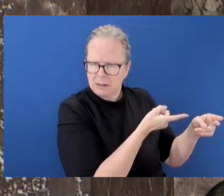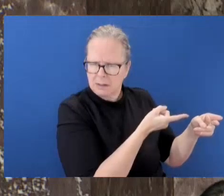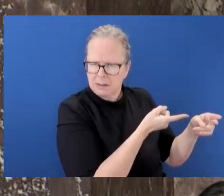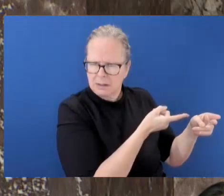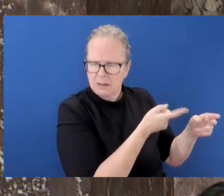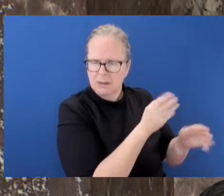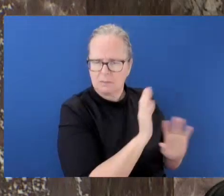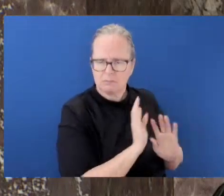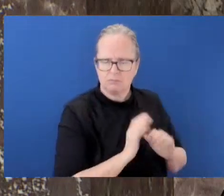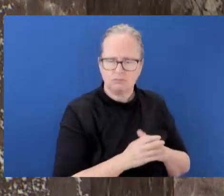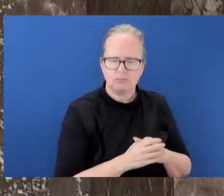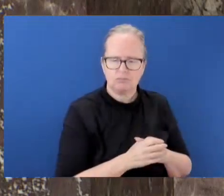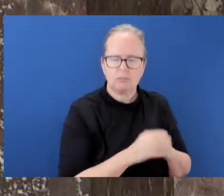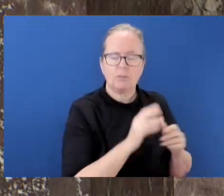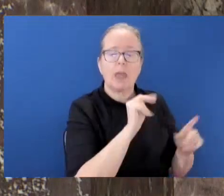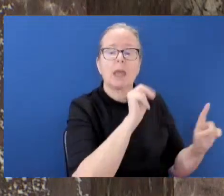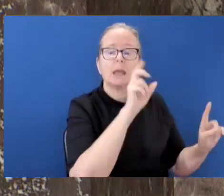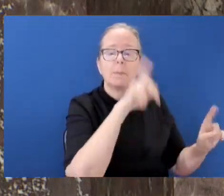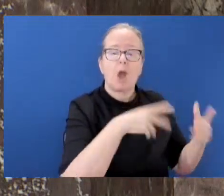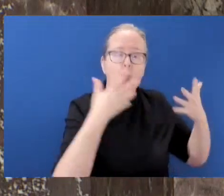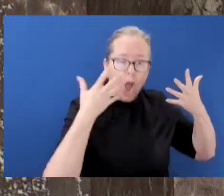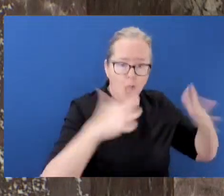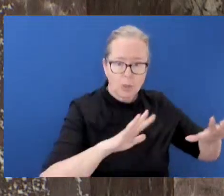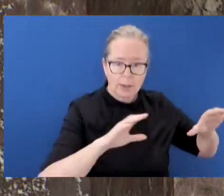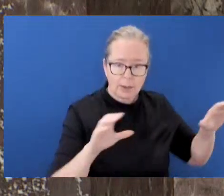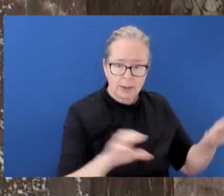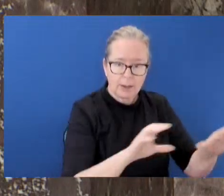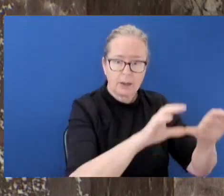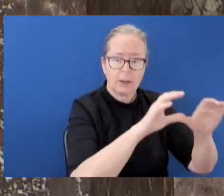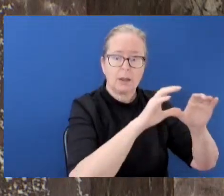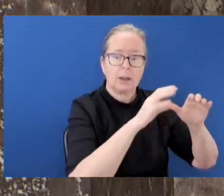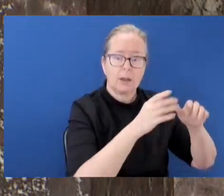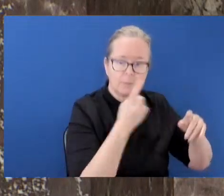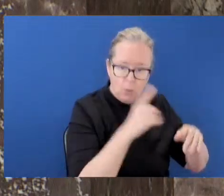to address the supply in our housing market.